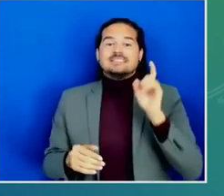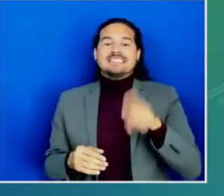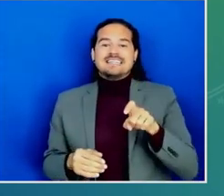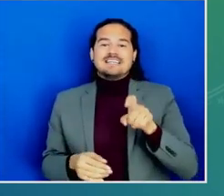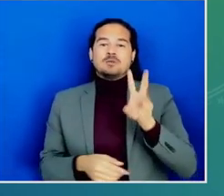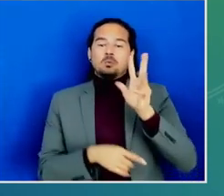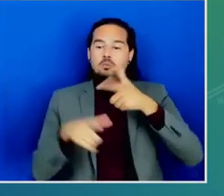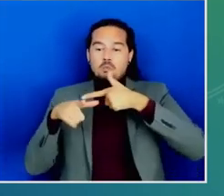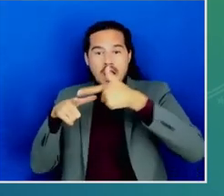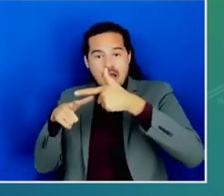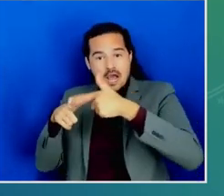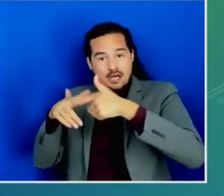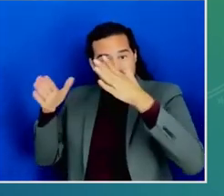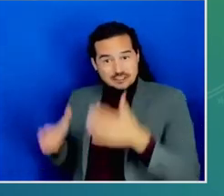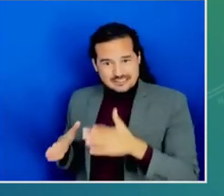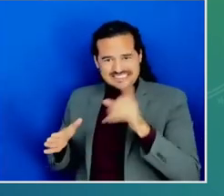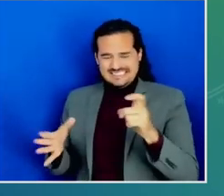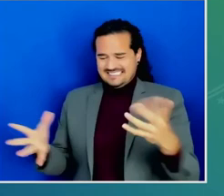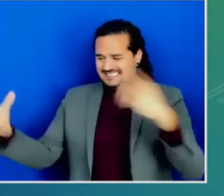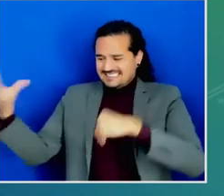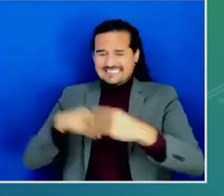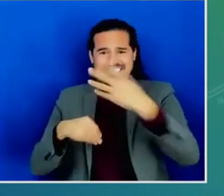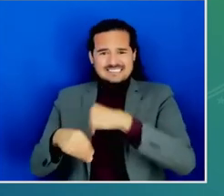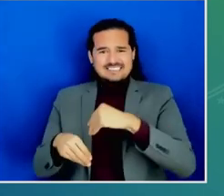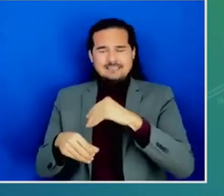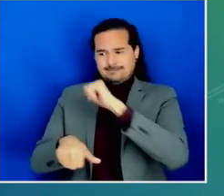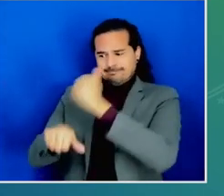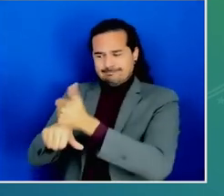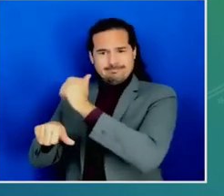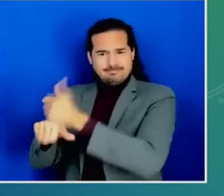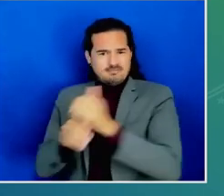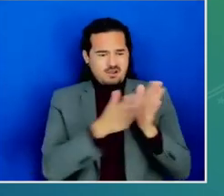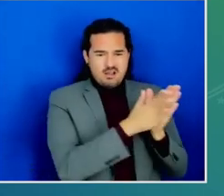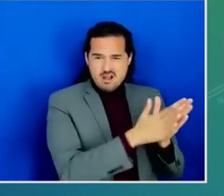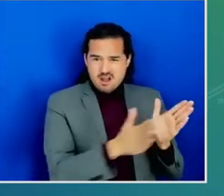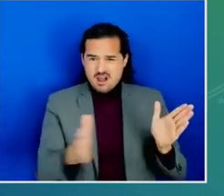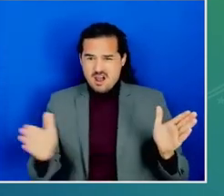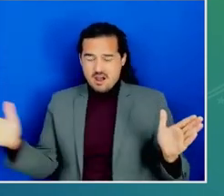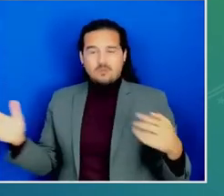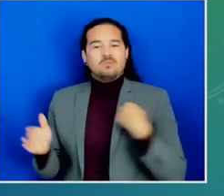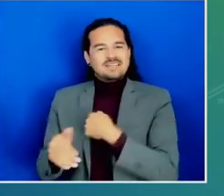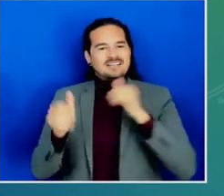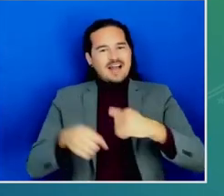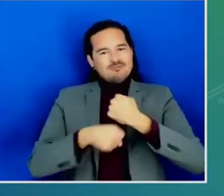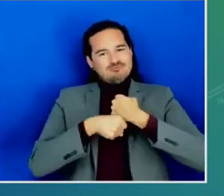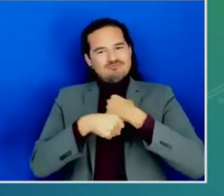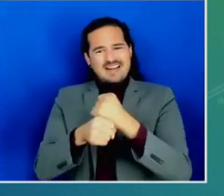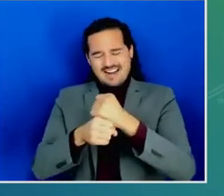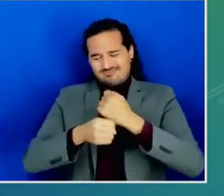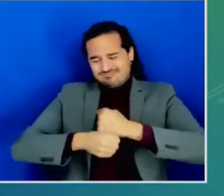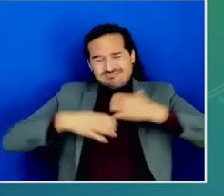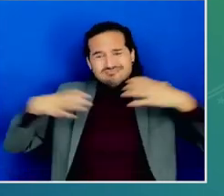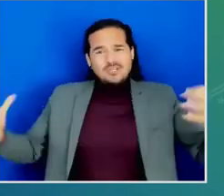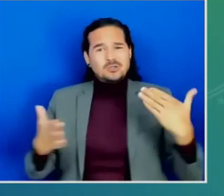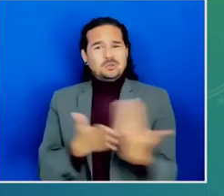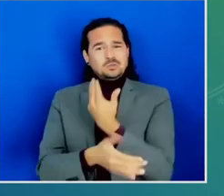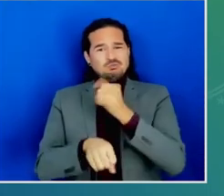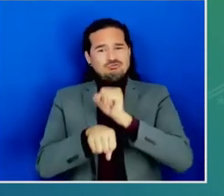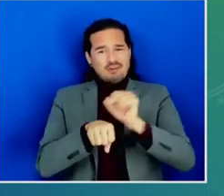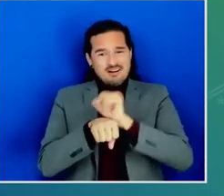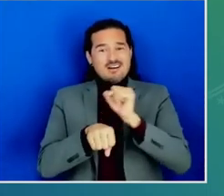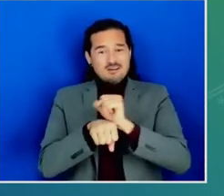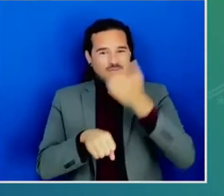them. That's how we're going to become the world's largest exporter of these technologies, creating even more jobs.